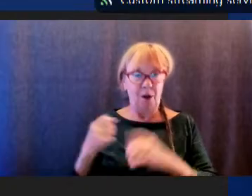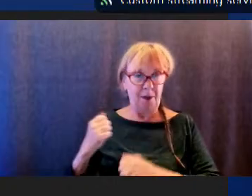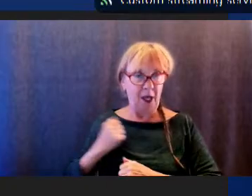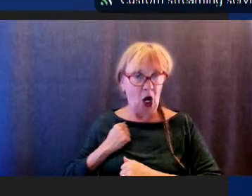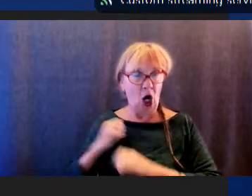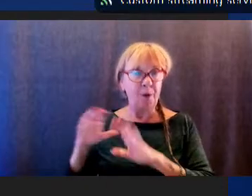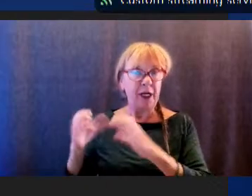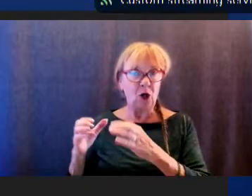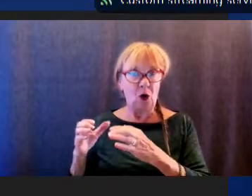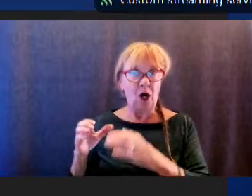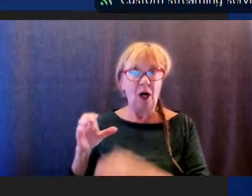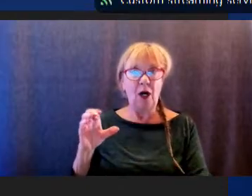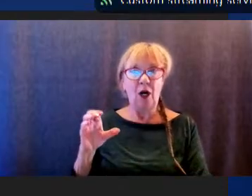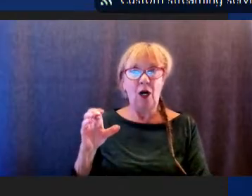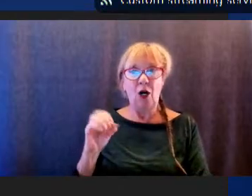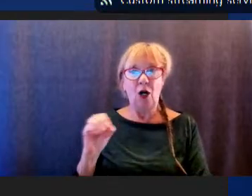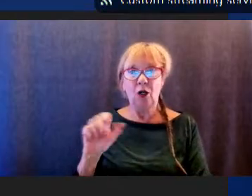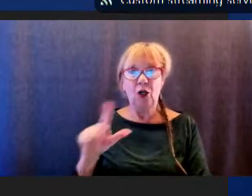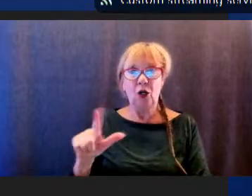Corps. Colonel Avichal, the floor is yours.